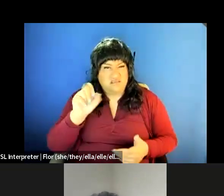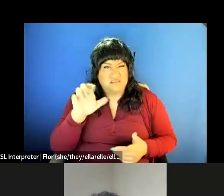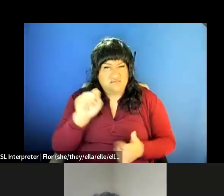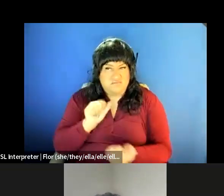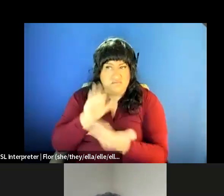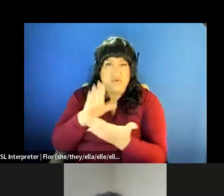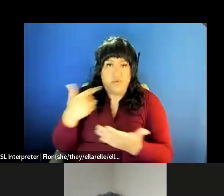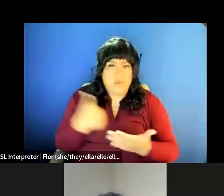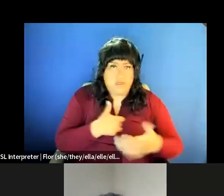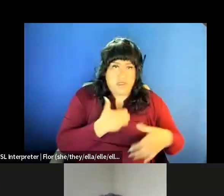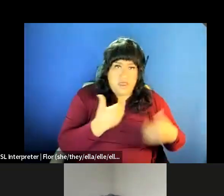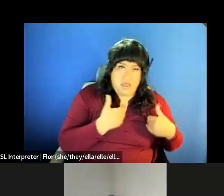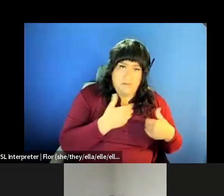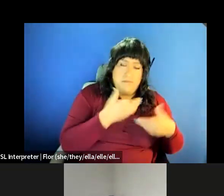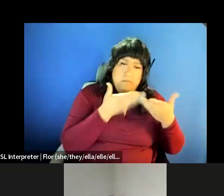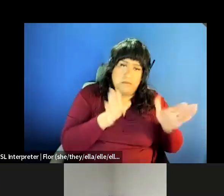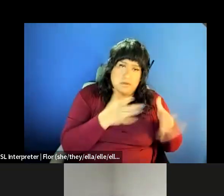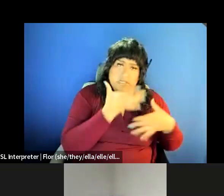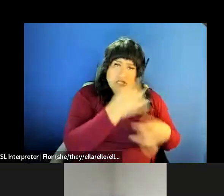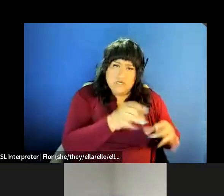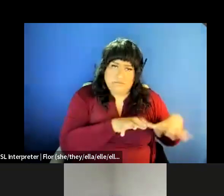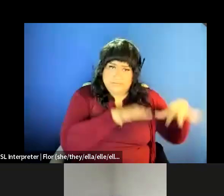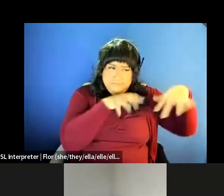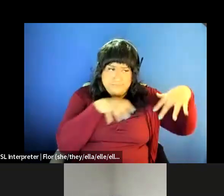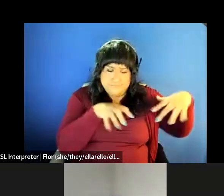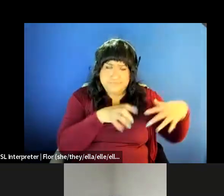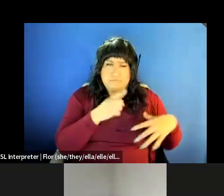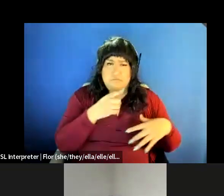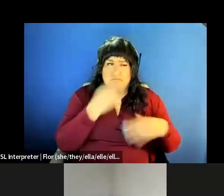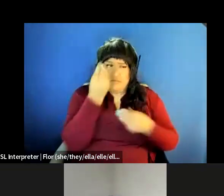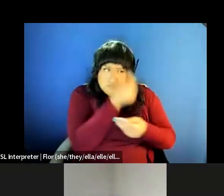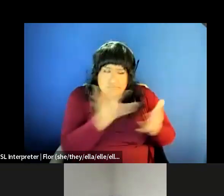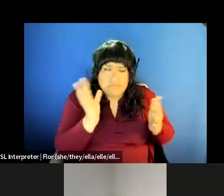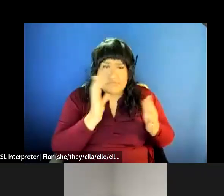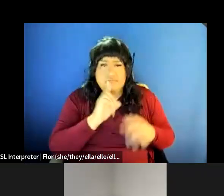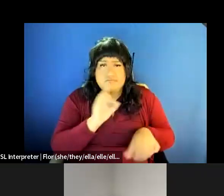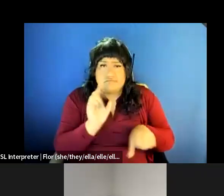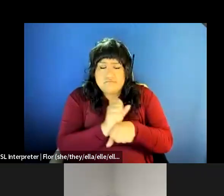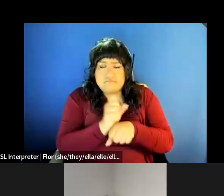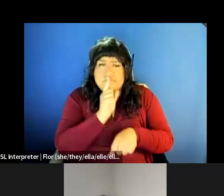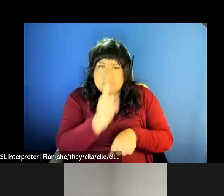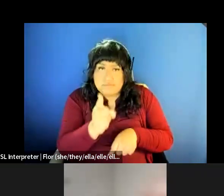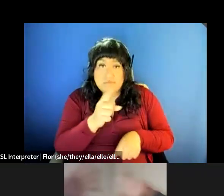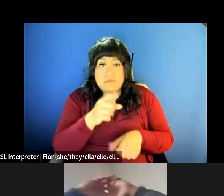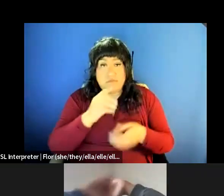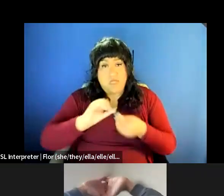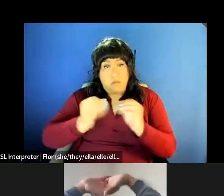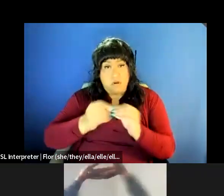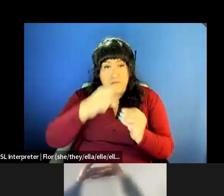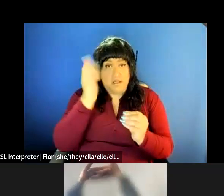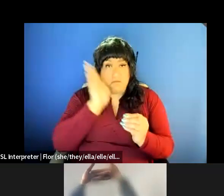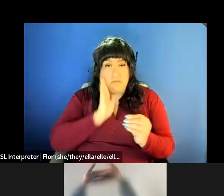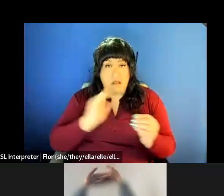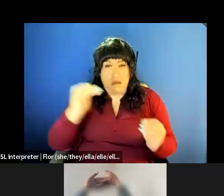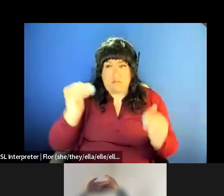tried to make the reality known about the numbers of Black and Brown that were disproportionately